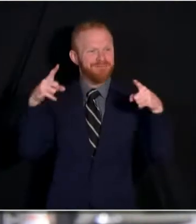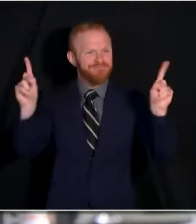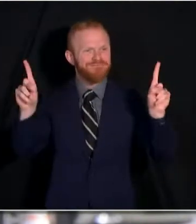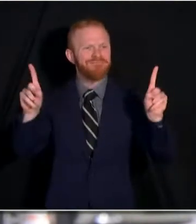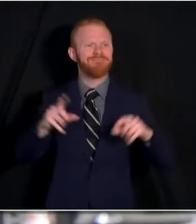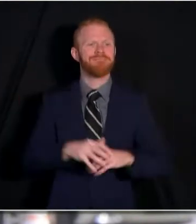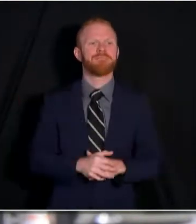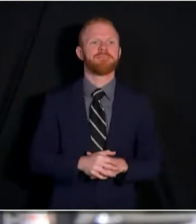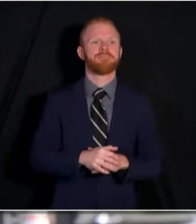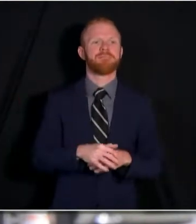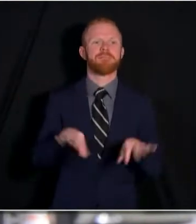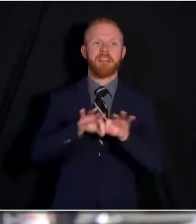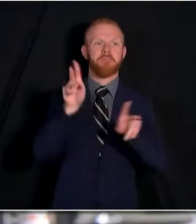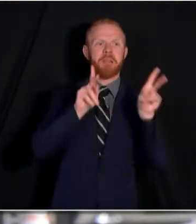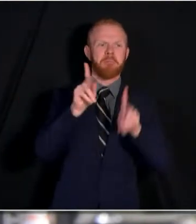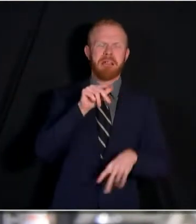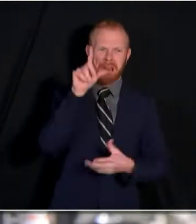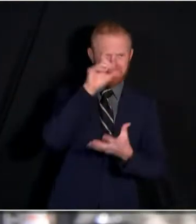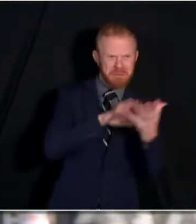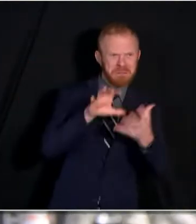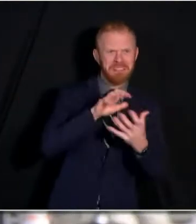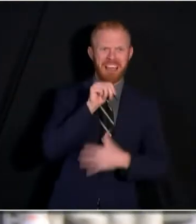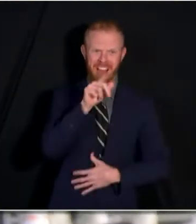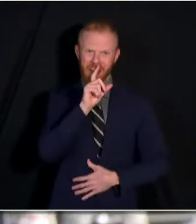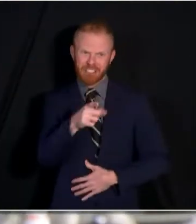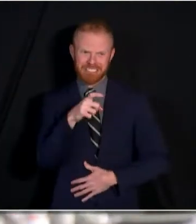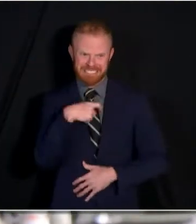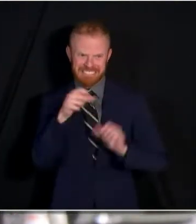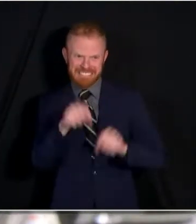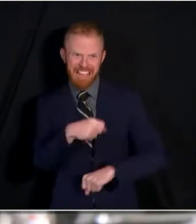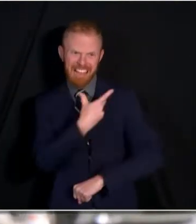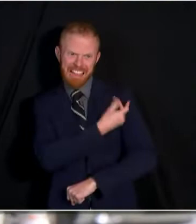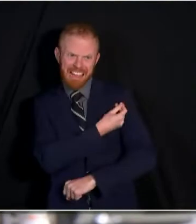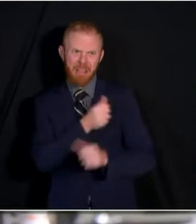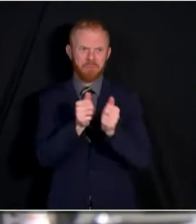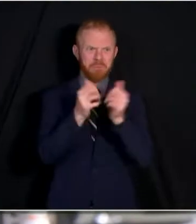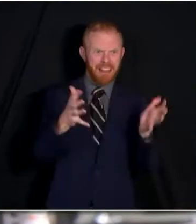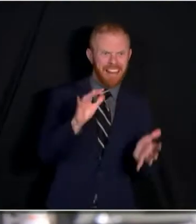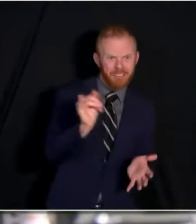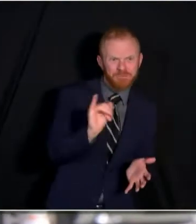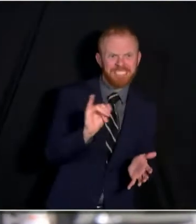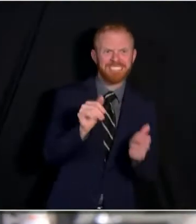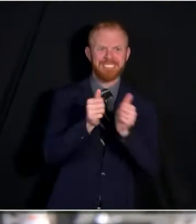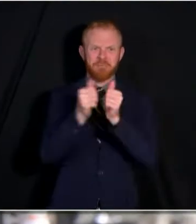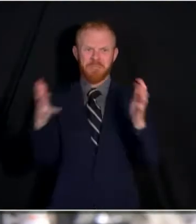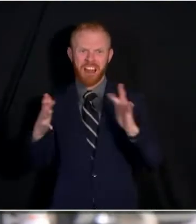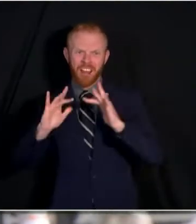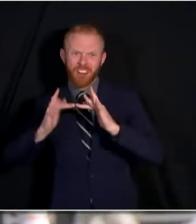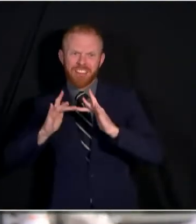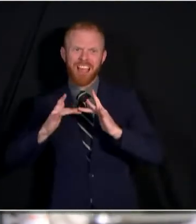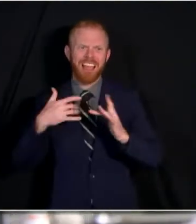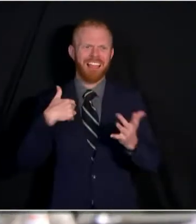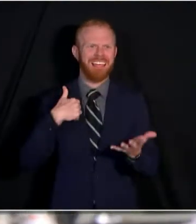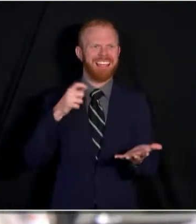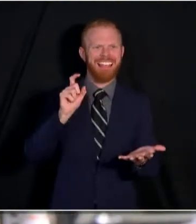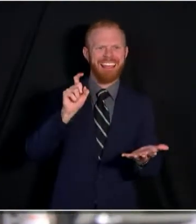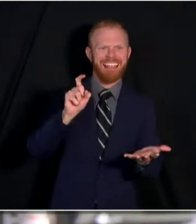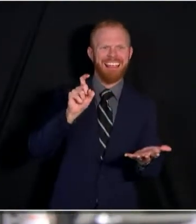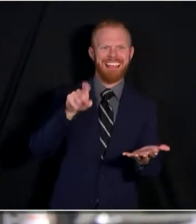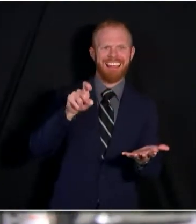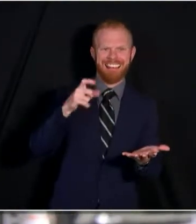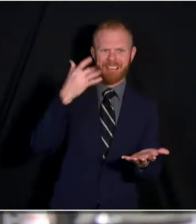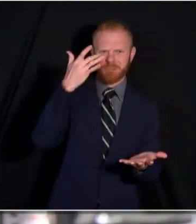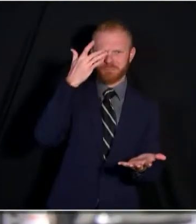and unsure if they can get the vaccine without insurance, without internet access, a smartphone, a car, documentation,